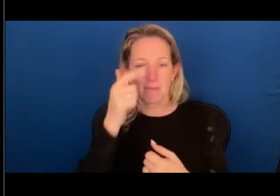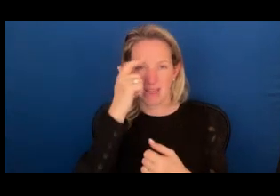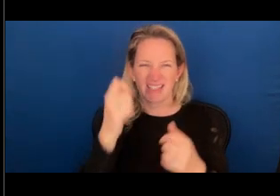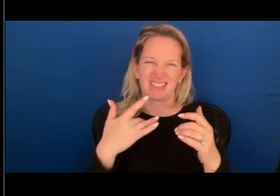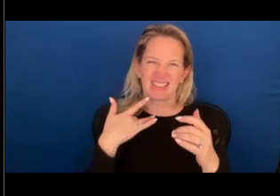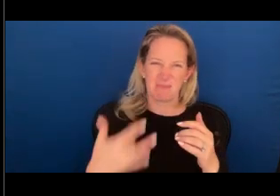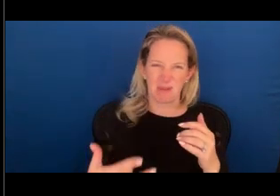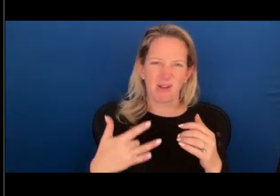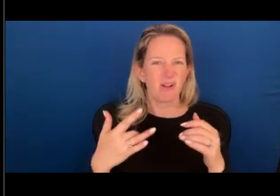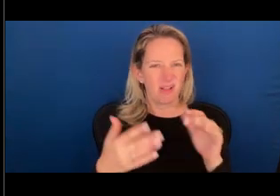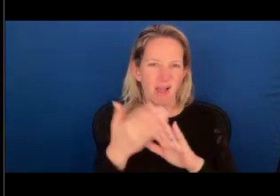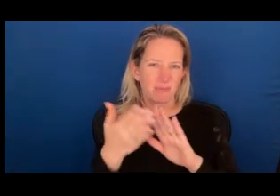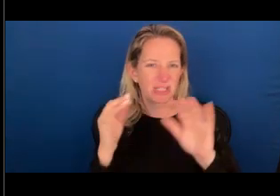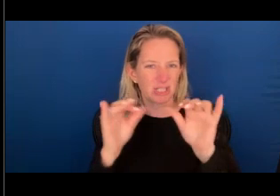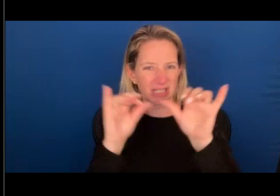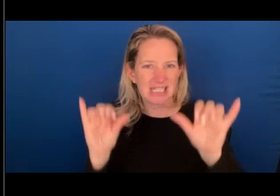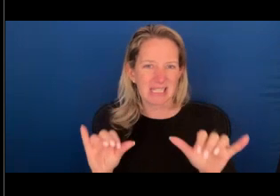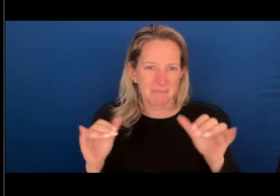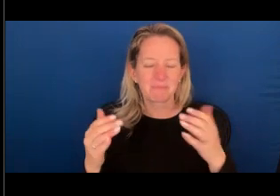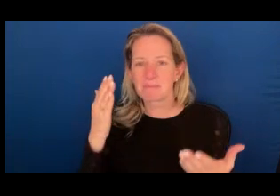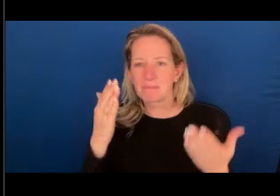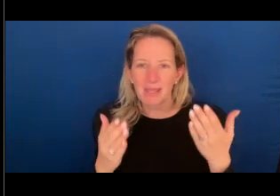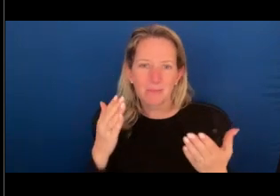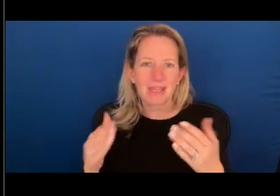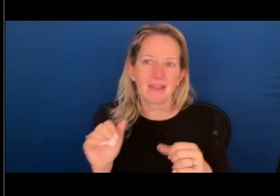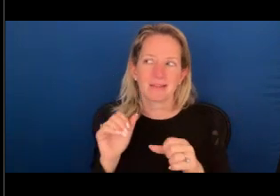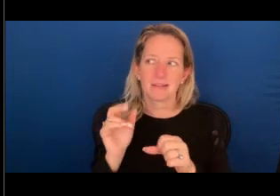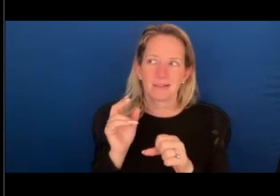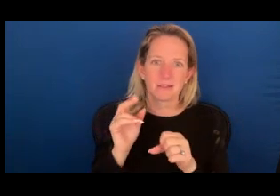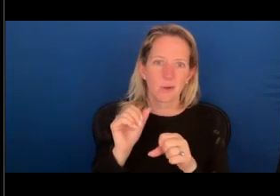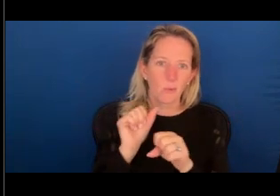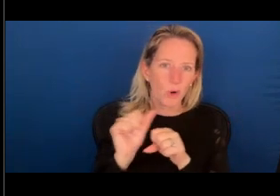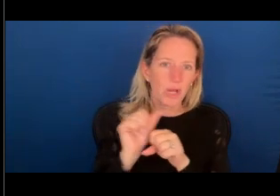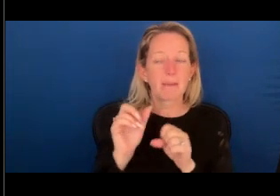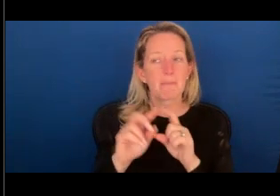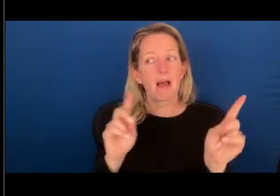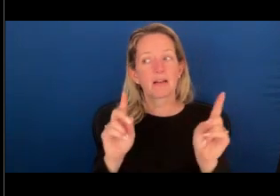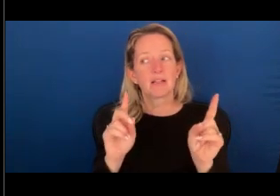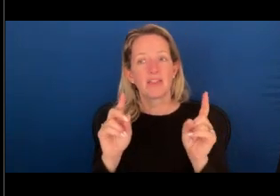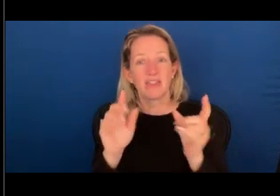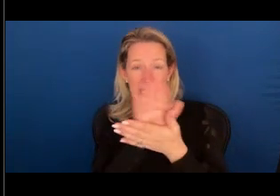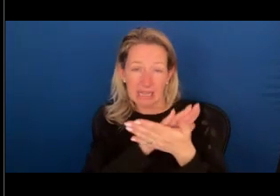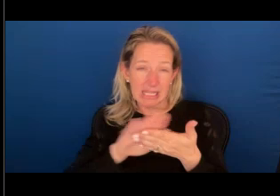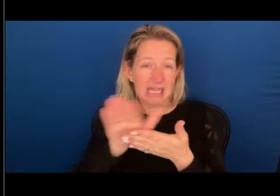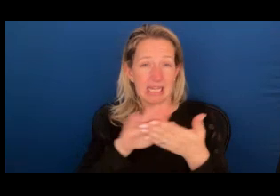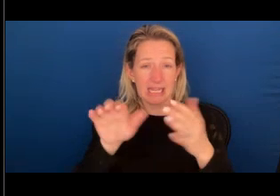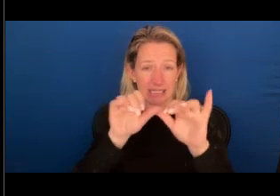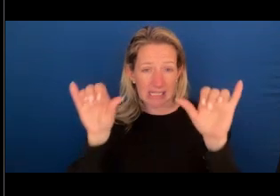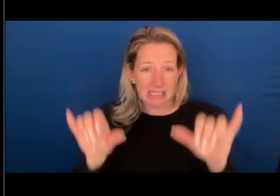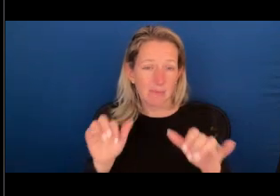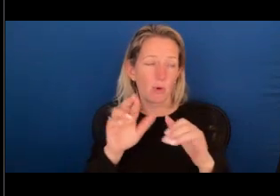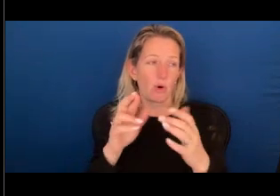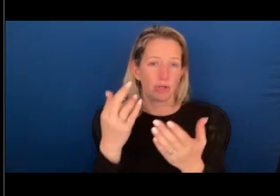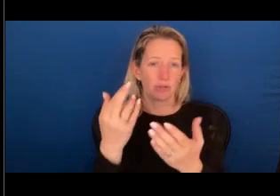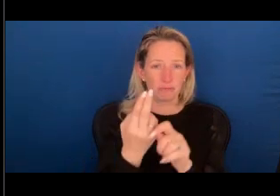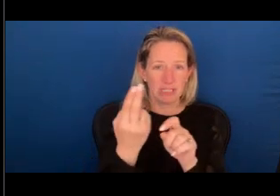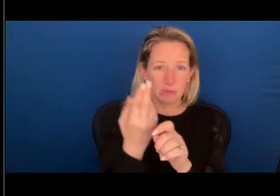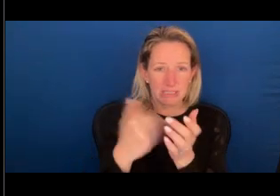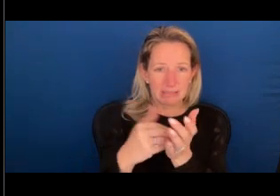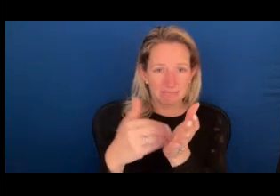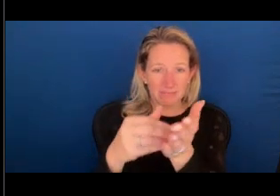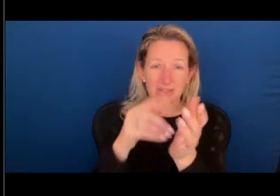systems, and maybe they are working. However, the reusability or the cleaning system is very important. As you could see